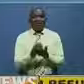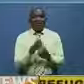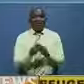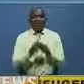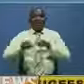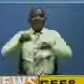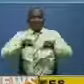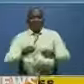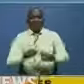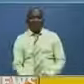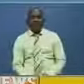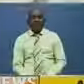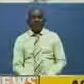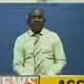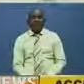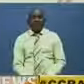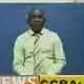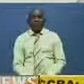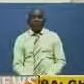and technology.